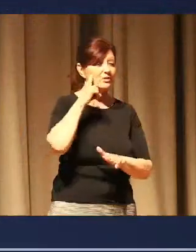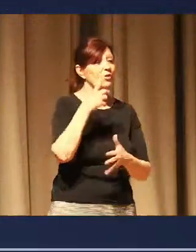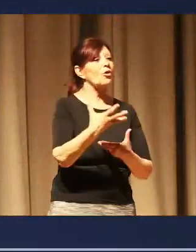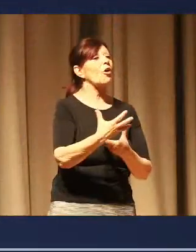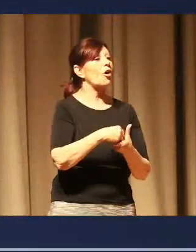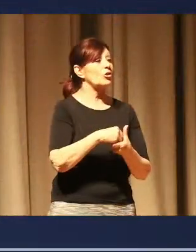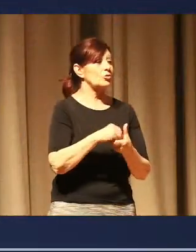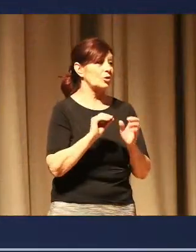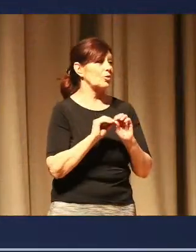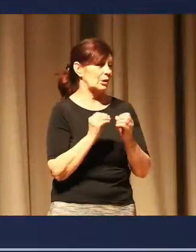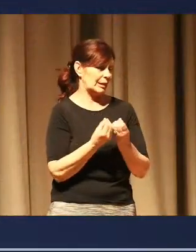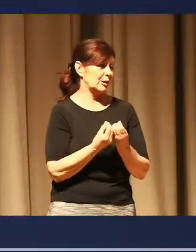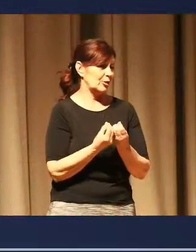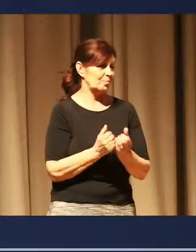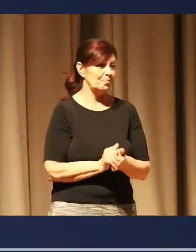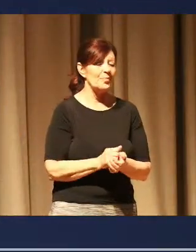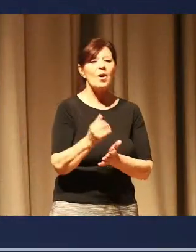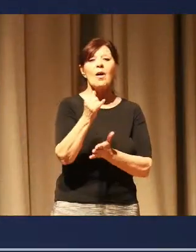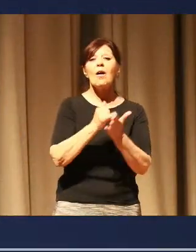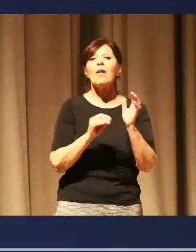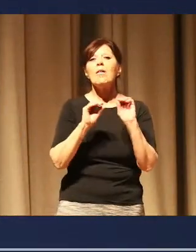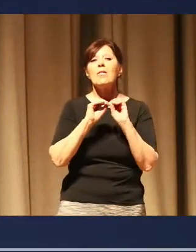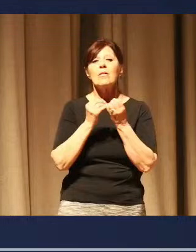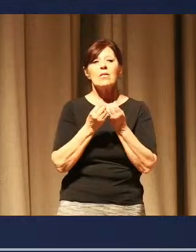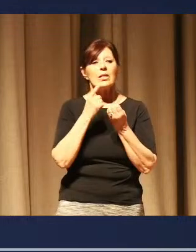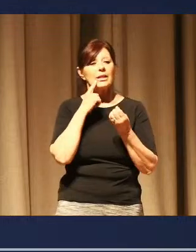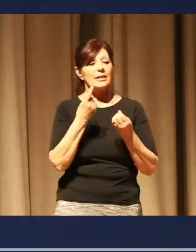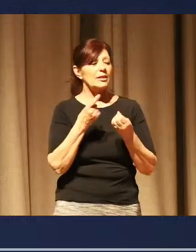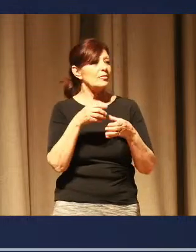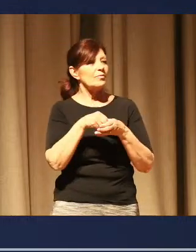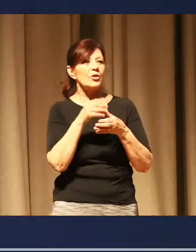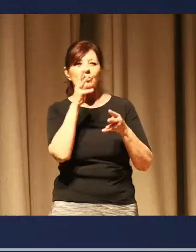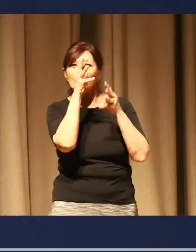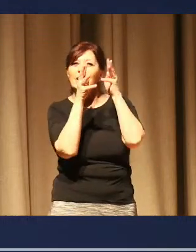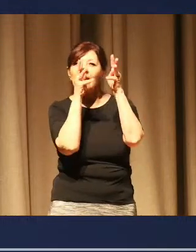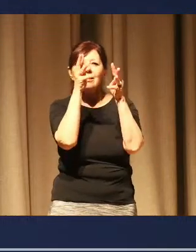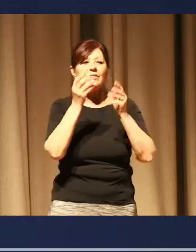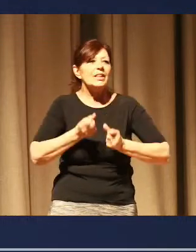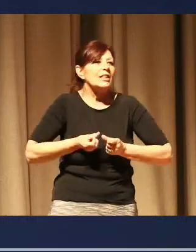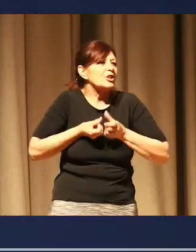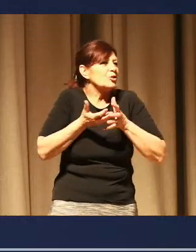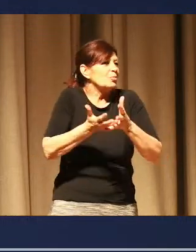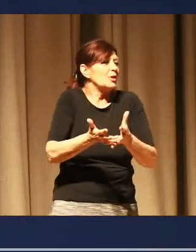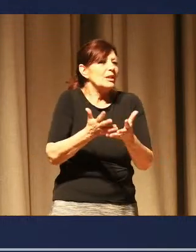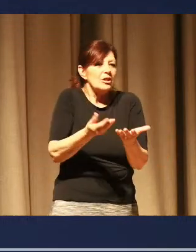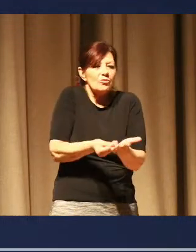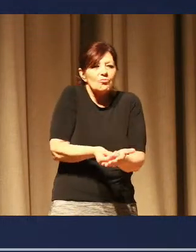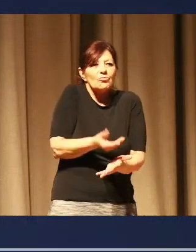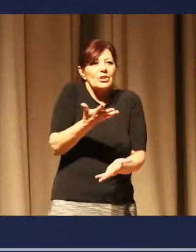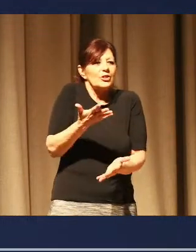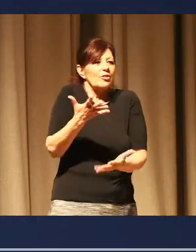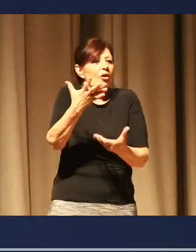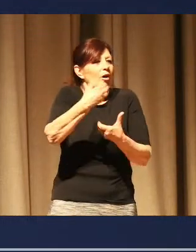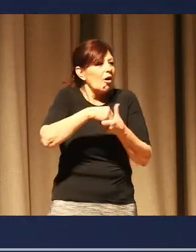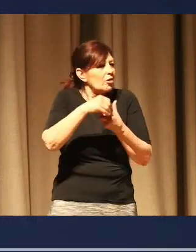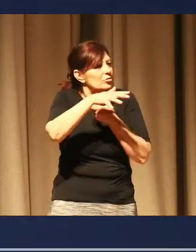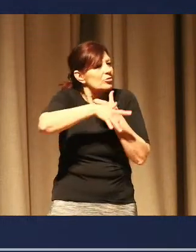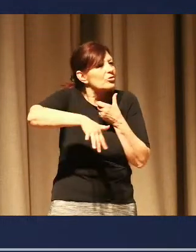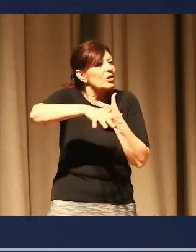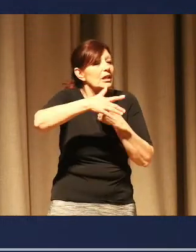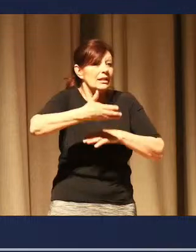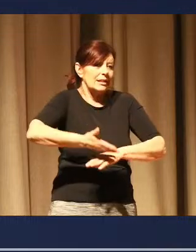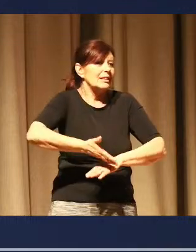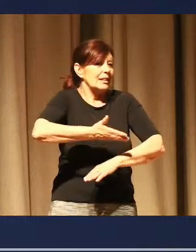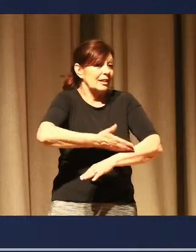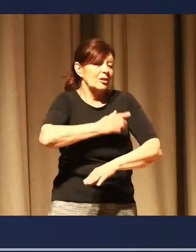organizations. Arts organizations serves as a hub of creativity and expression, enriching the cultural landscape and enhancing